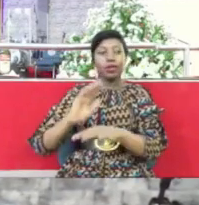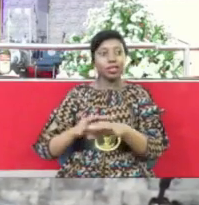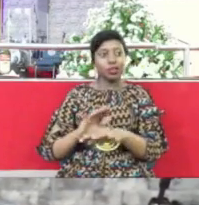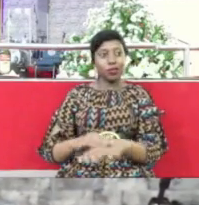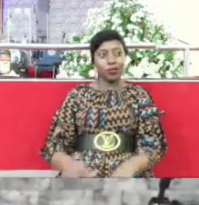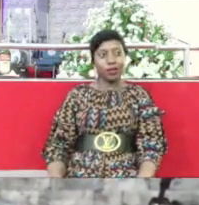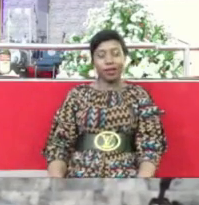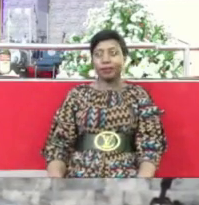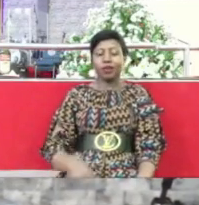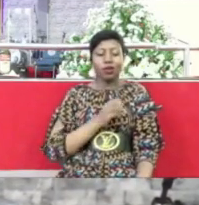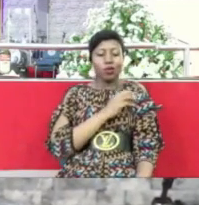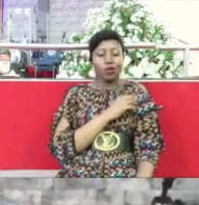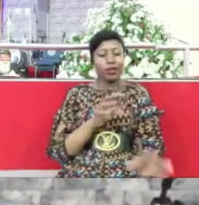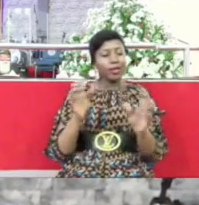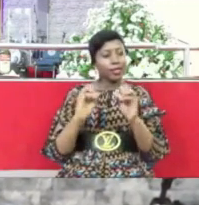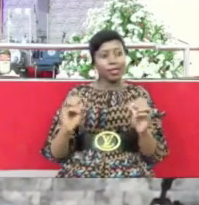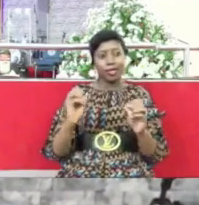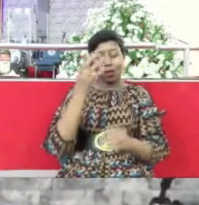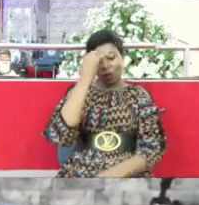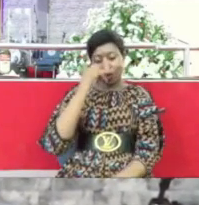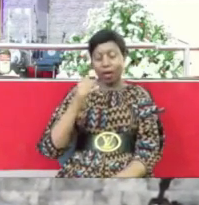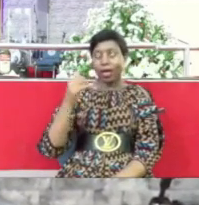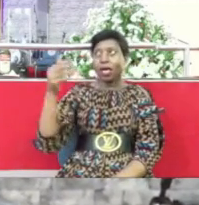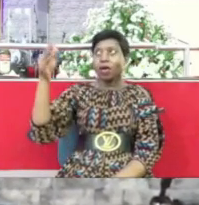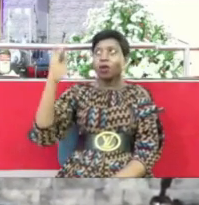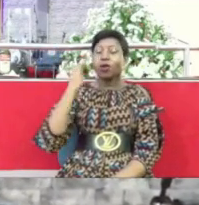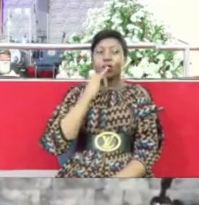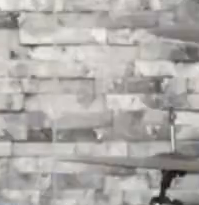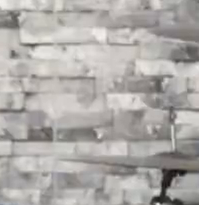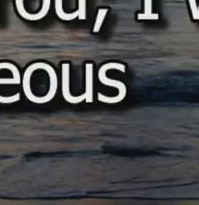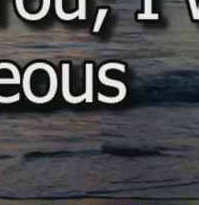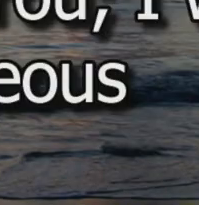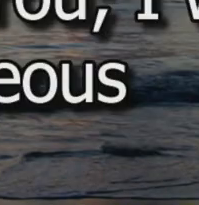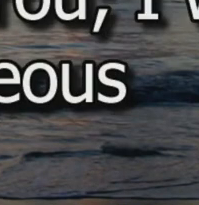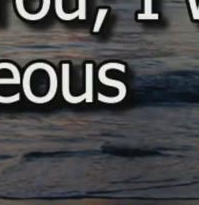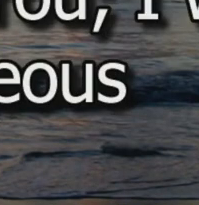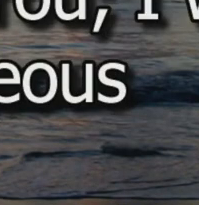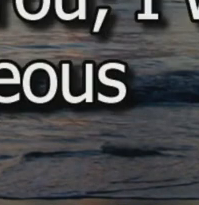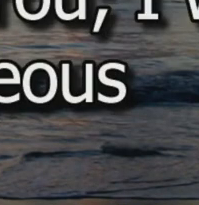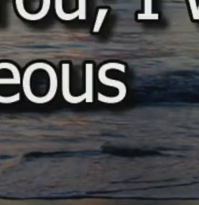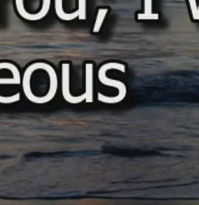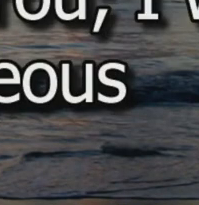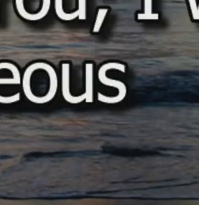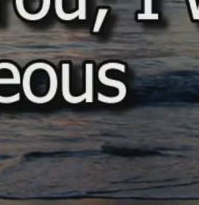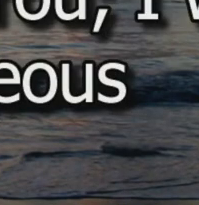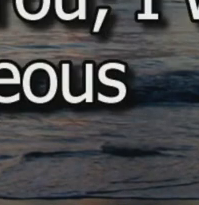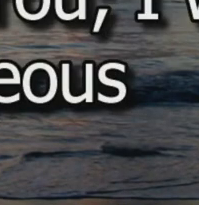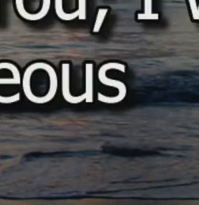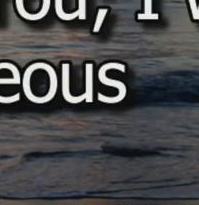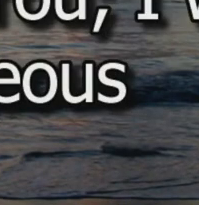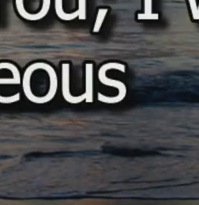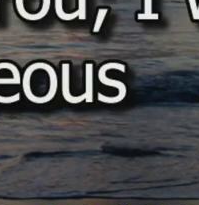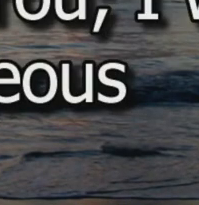fear. Usiogope. Why? Kwa nini? For I am with you. Kwa sababu niko na nyinyi. Do not be dismayed. Msikue na hofu. For I am your